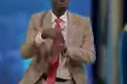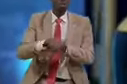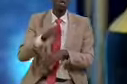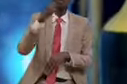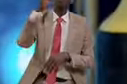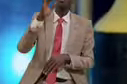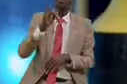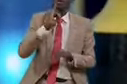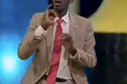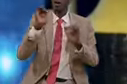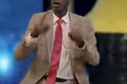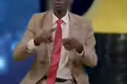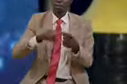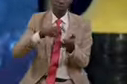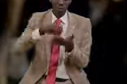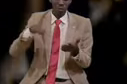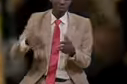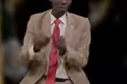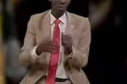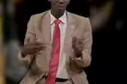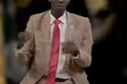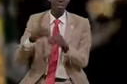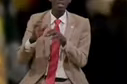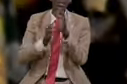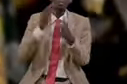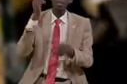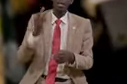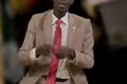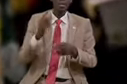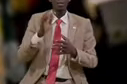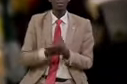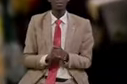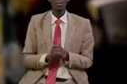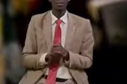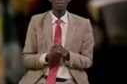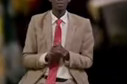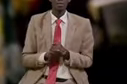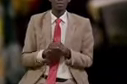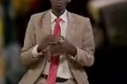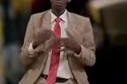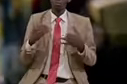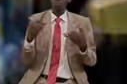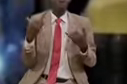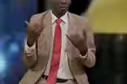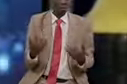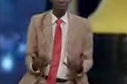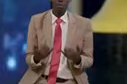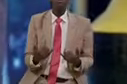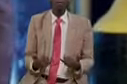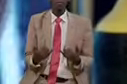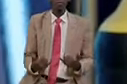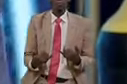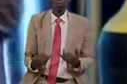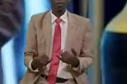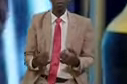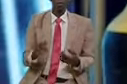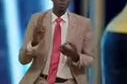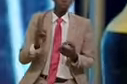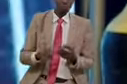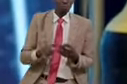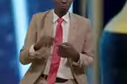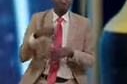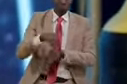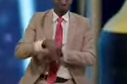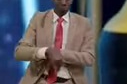remove everything in Jesus' name. Now, tonight, unto him that